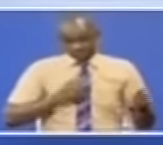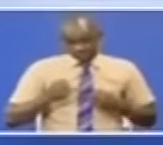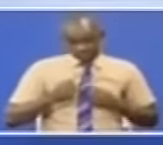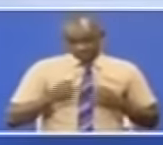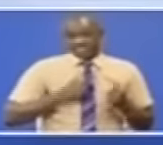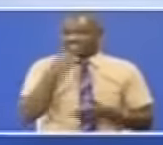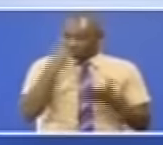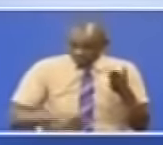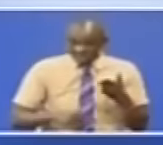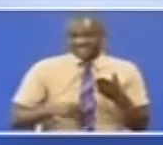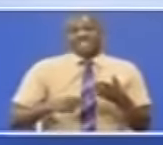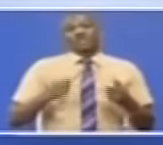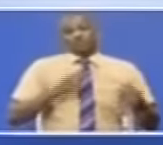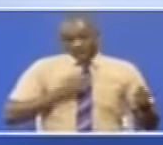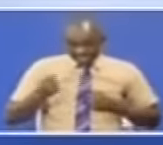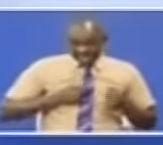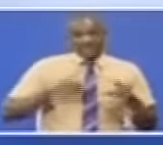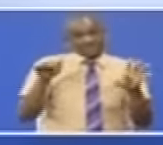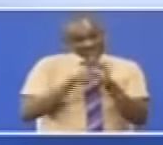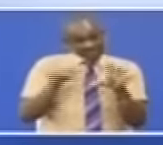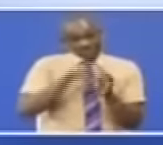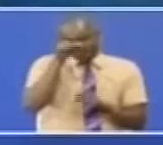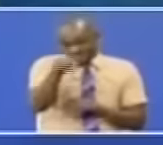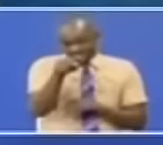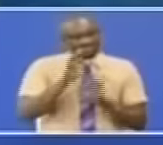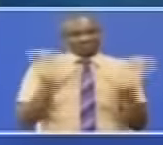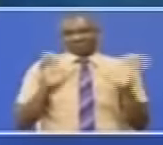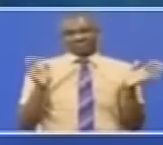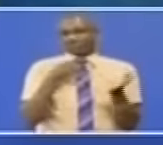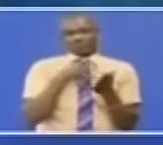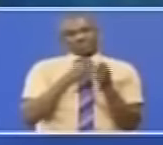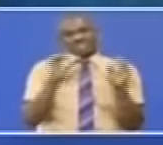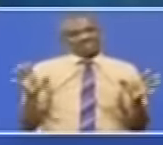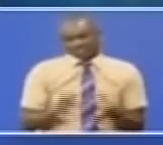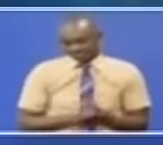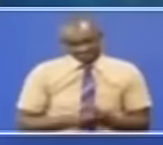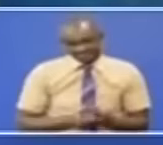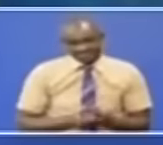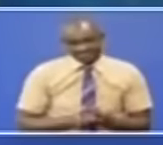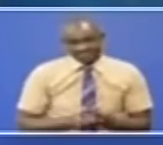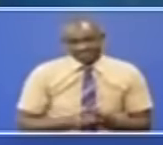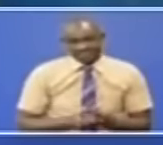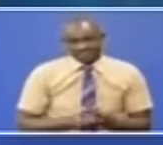categorical that Rwanda will not be part of that mission. We have no